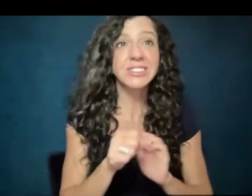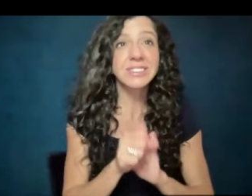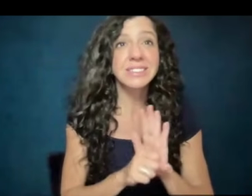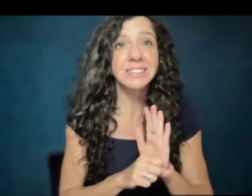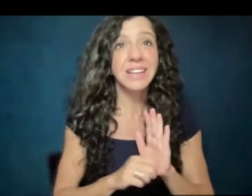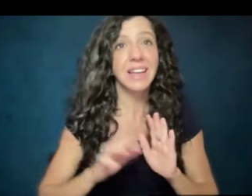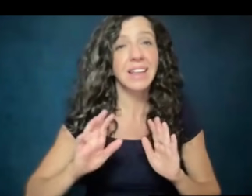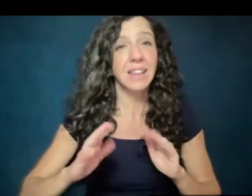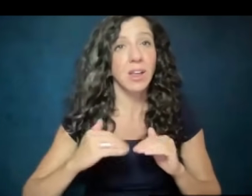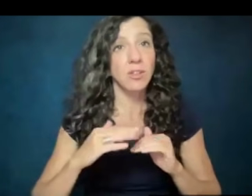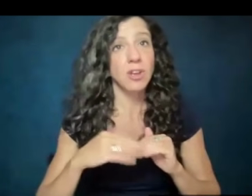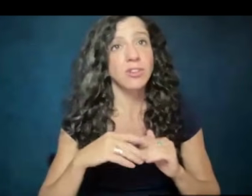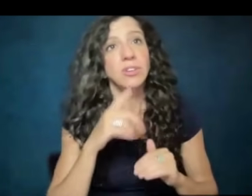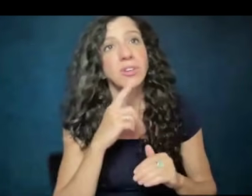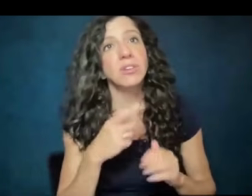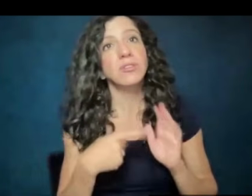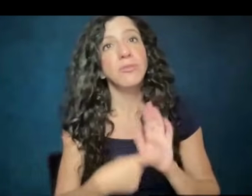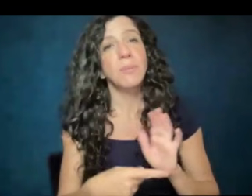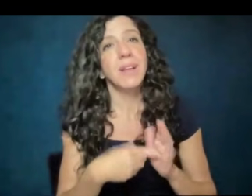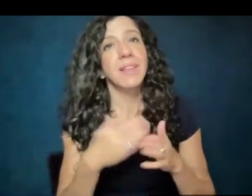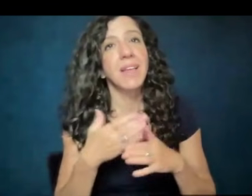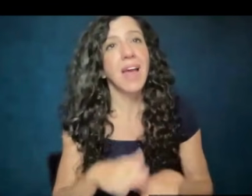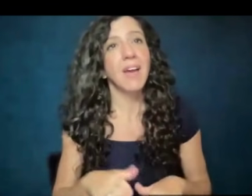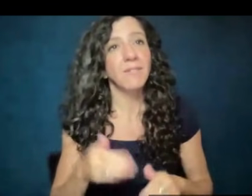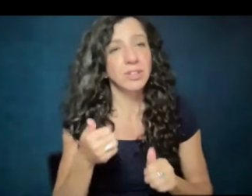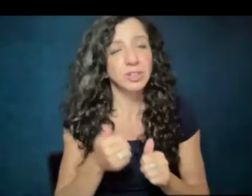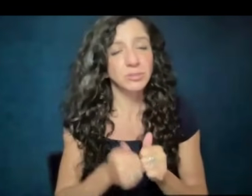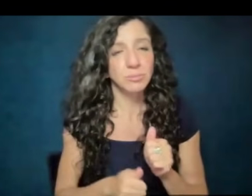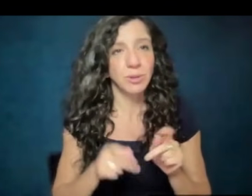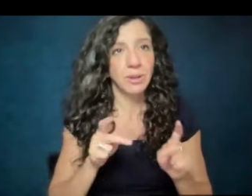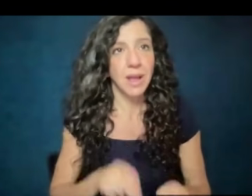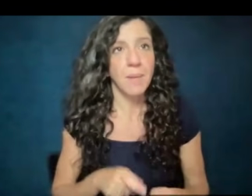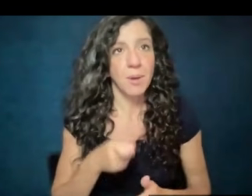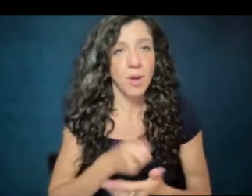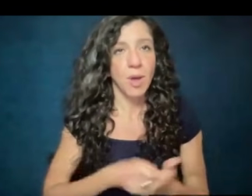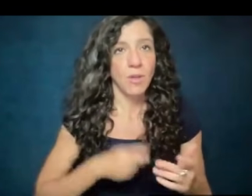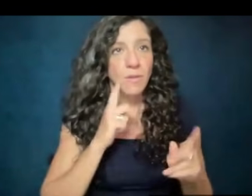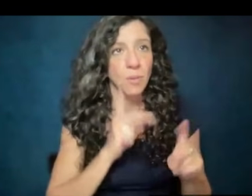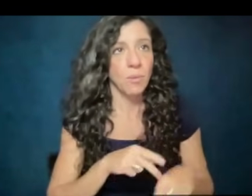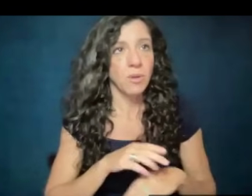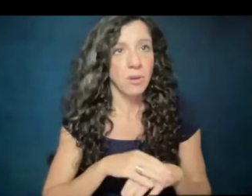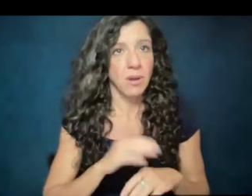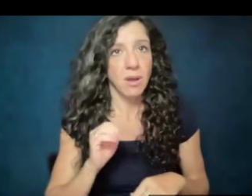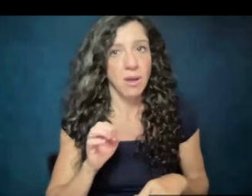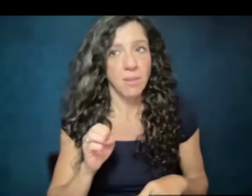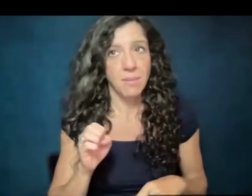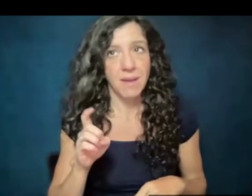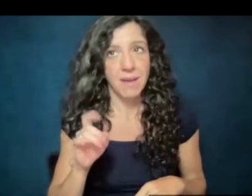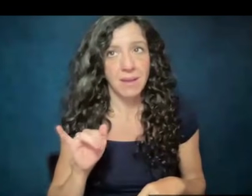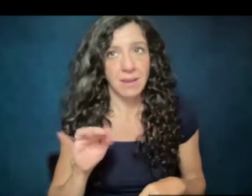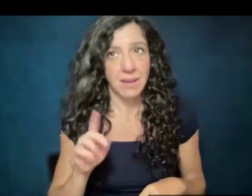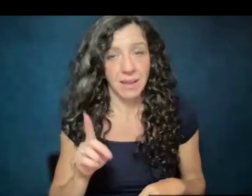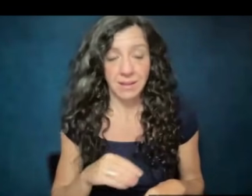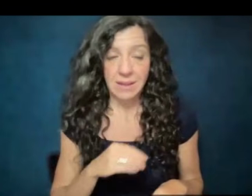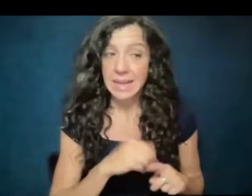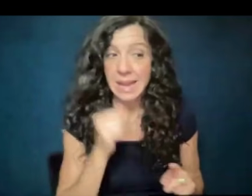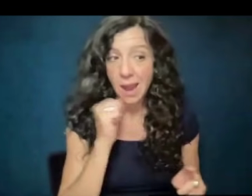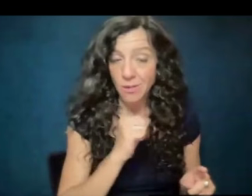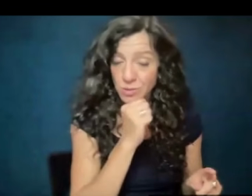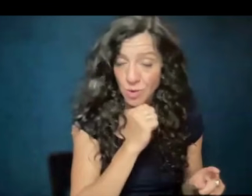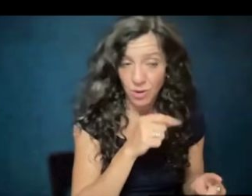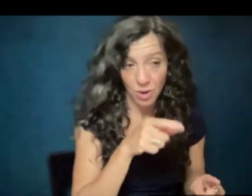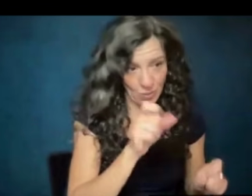cost of a person on Medicaid. For example, in Arizona, you can qualify if your